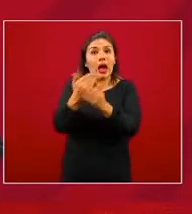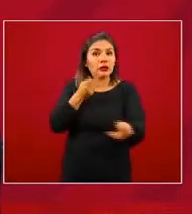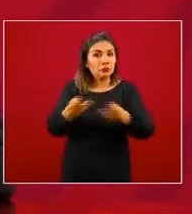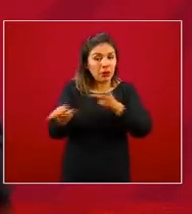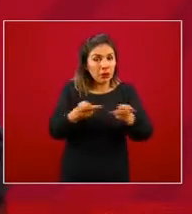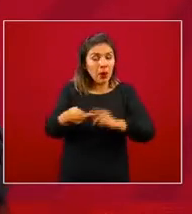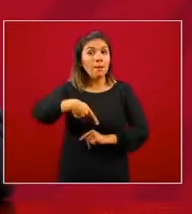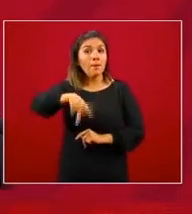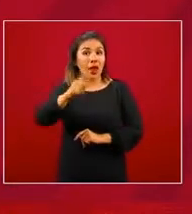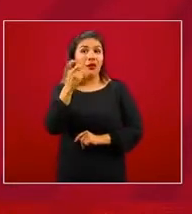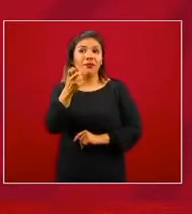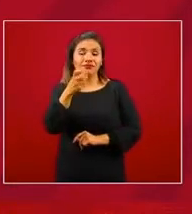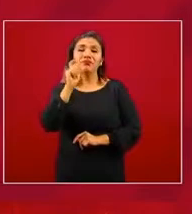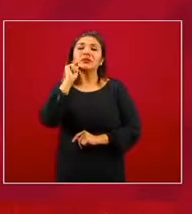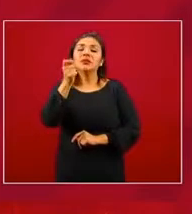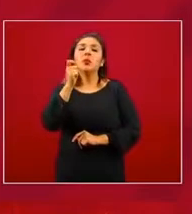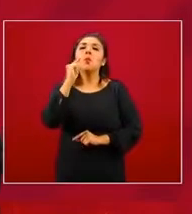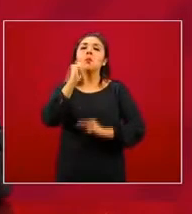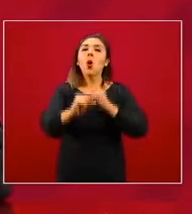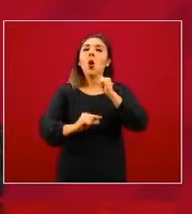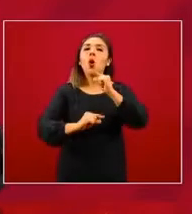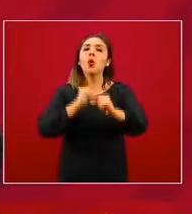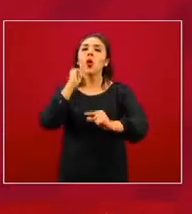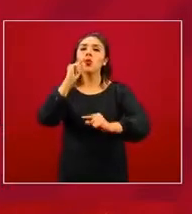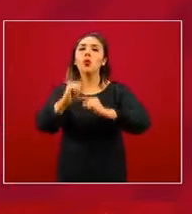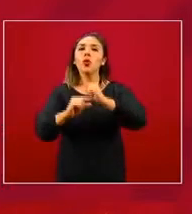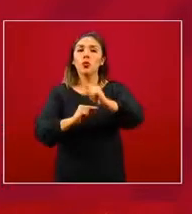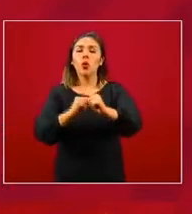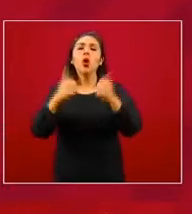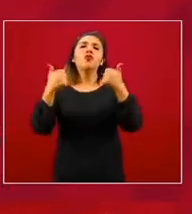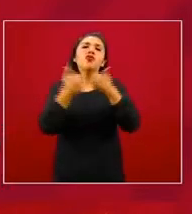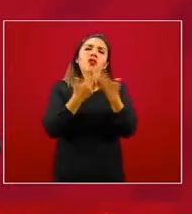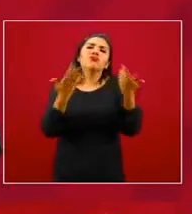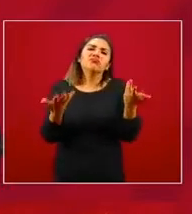were. And when China was affected, we started to make preparations.